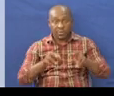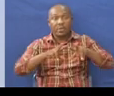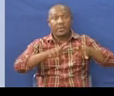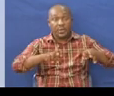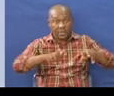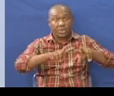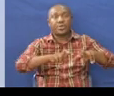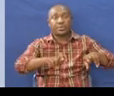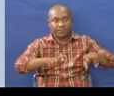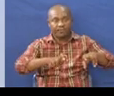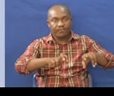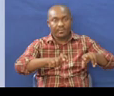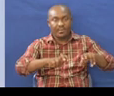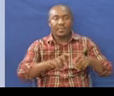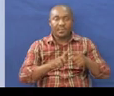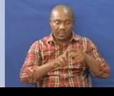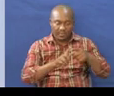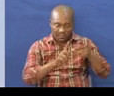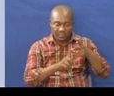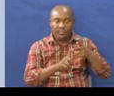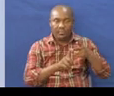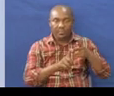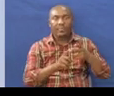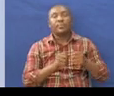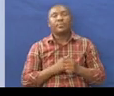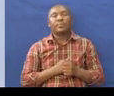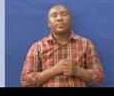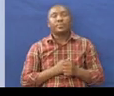research, and two